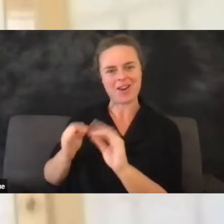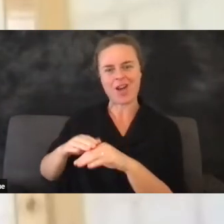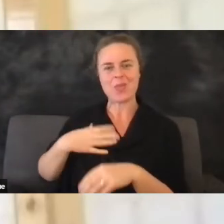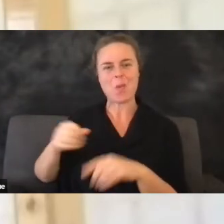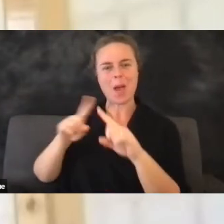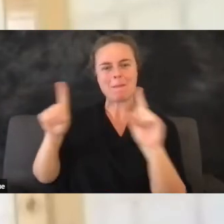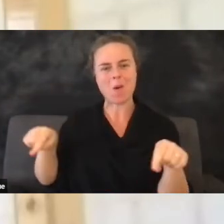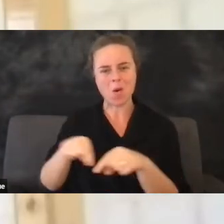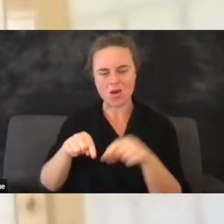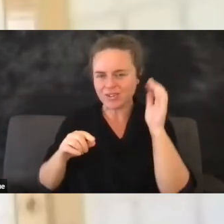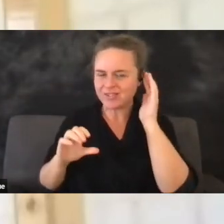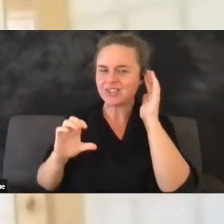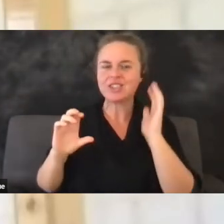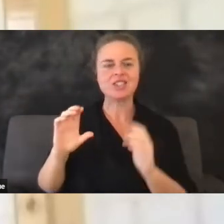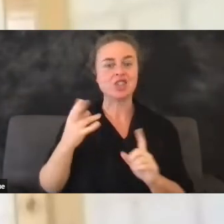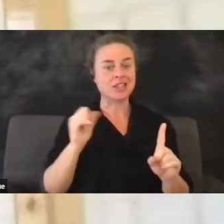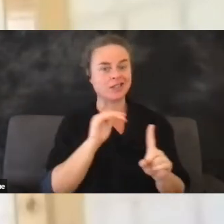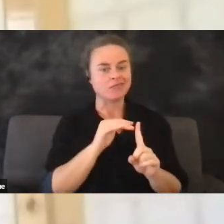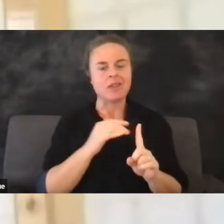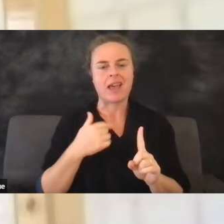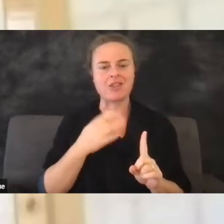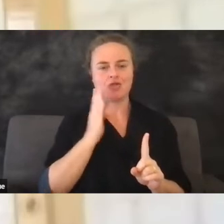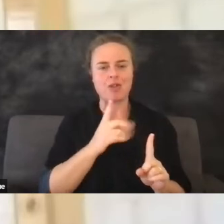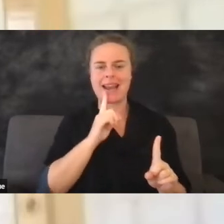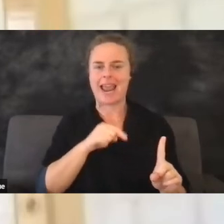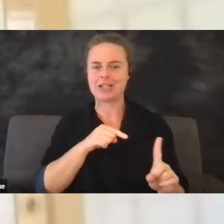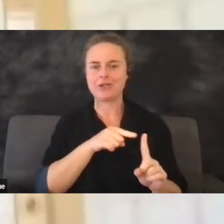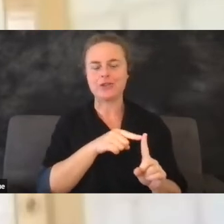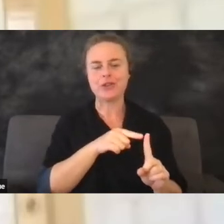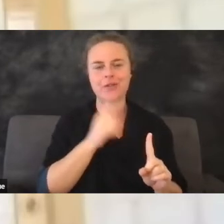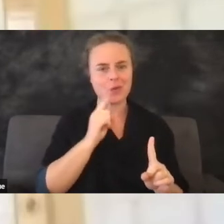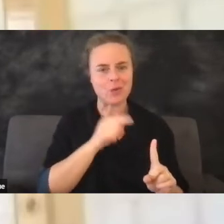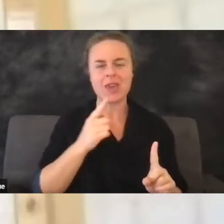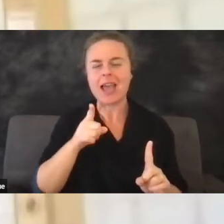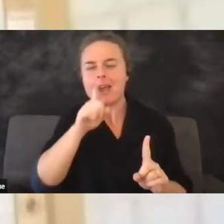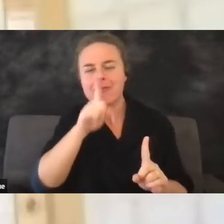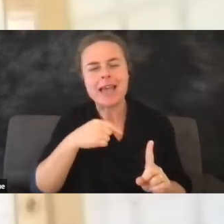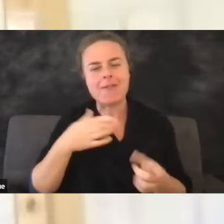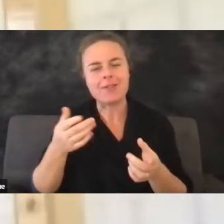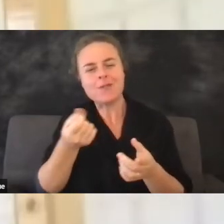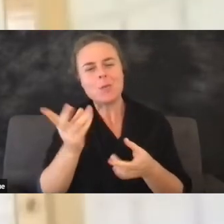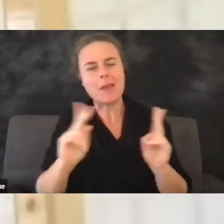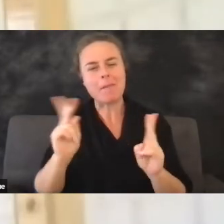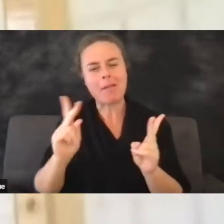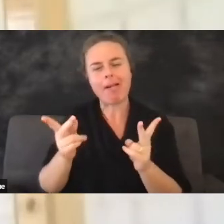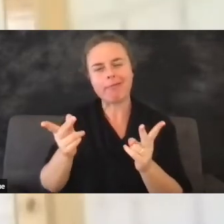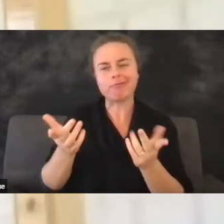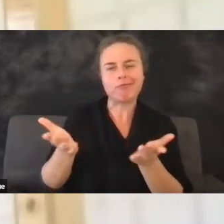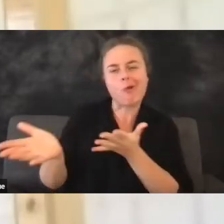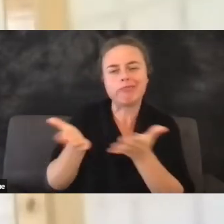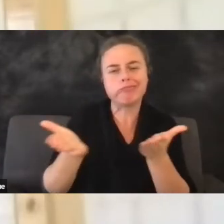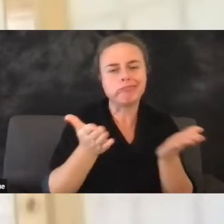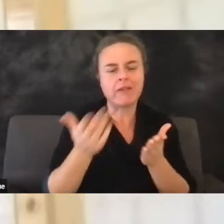Chris, a direct answer. We have some facilitators who are helping with the breakout rooms for this next activity. Part of it has a virtual whiteboard